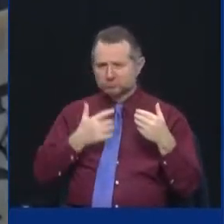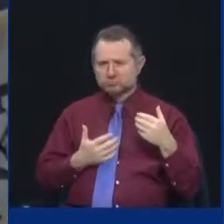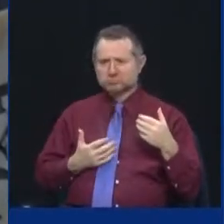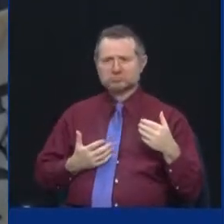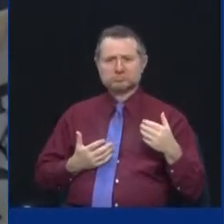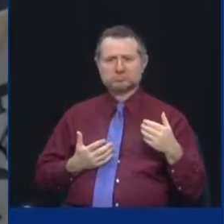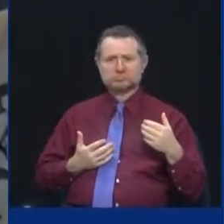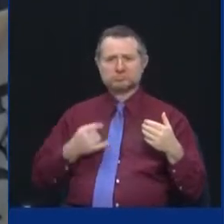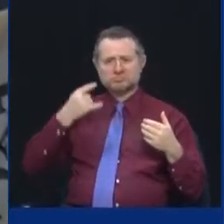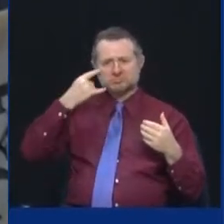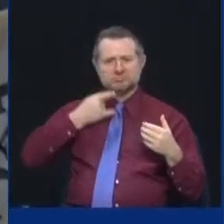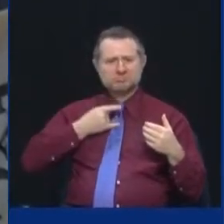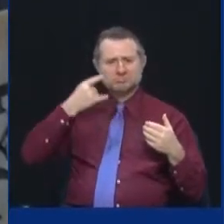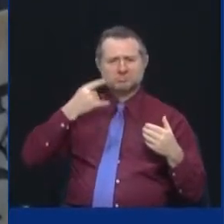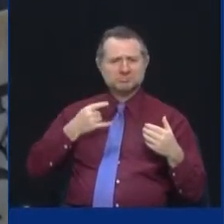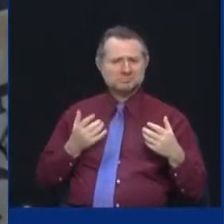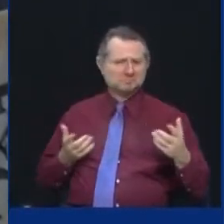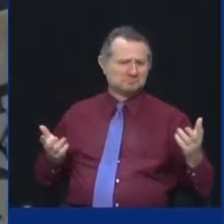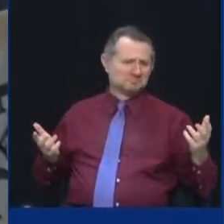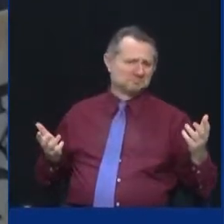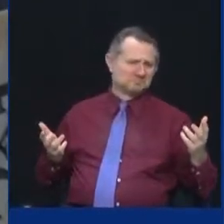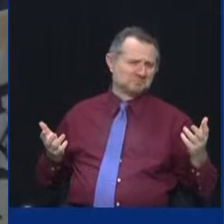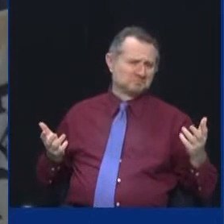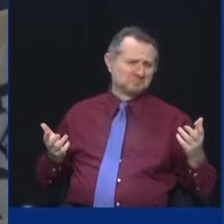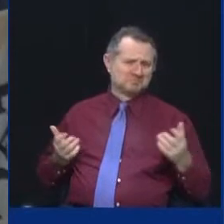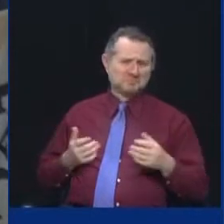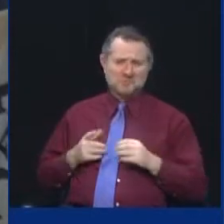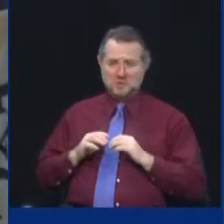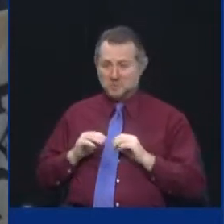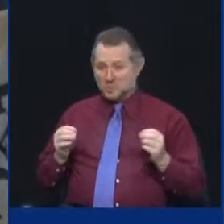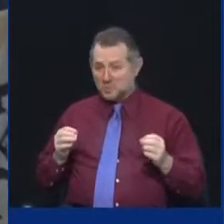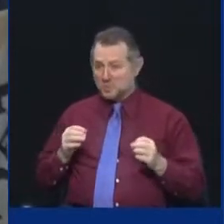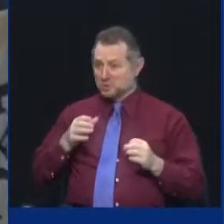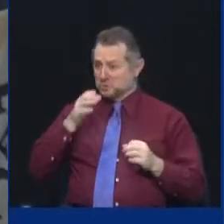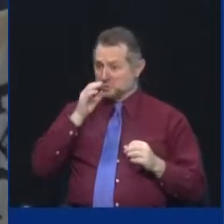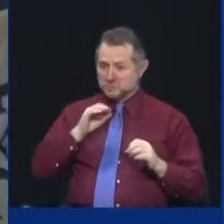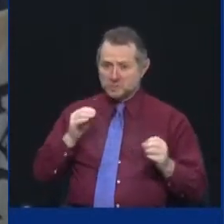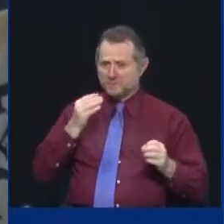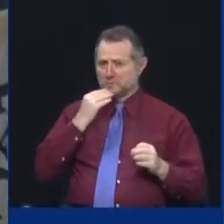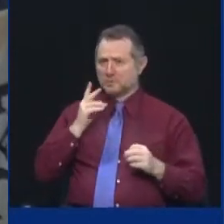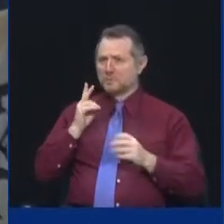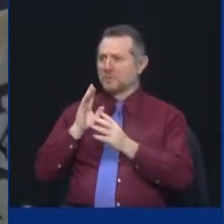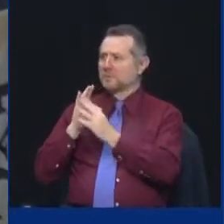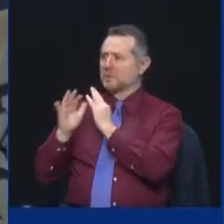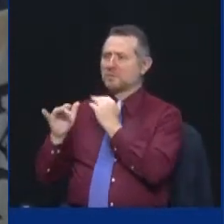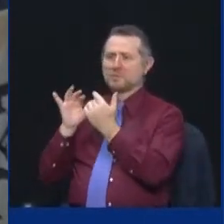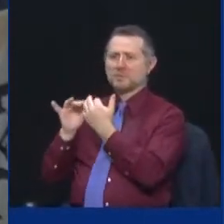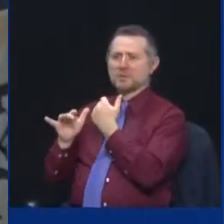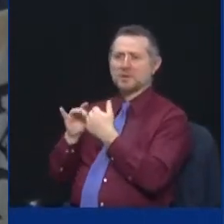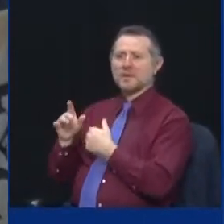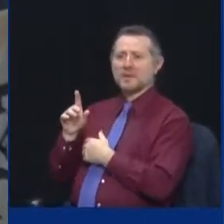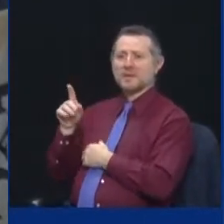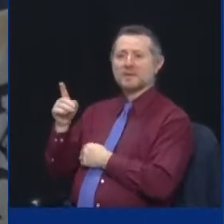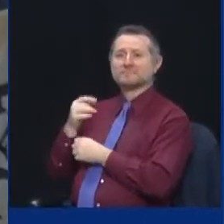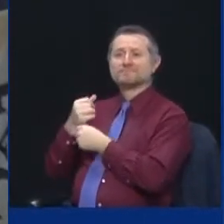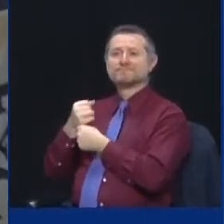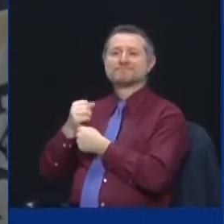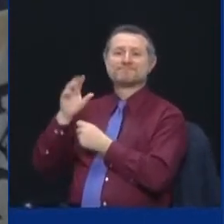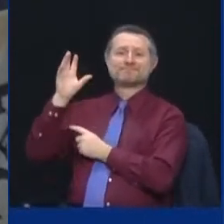But other than that, vendors are coming by, people are coming by. You will have